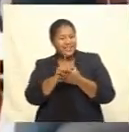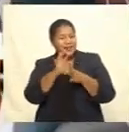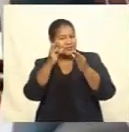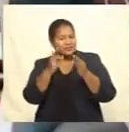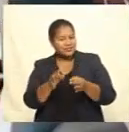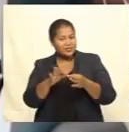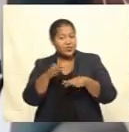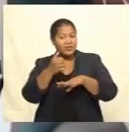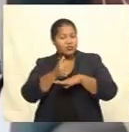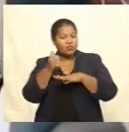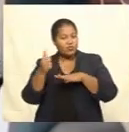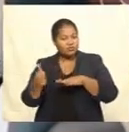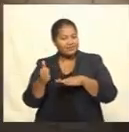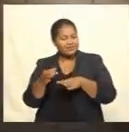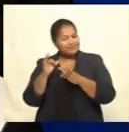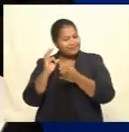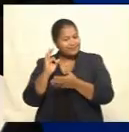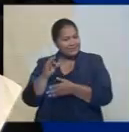updates and directives.